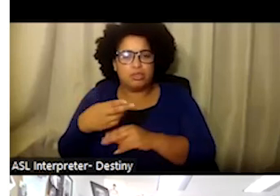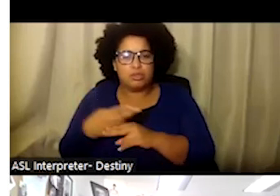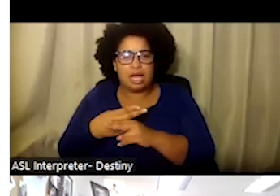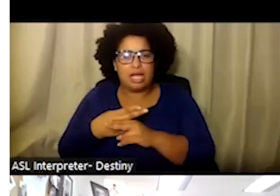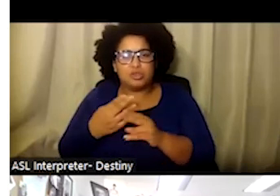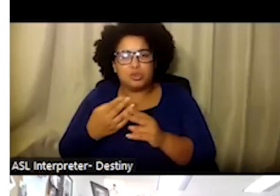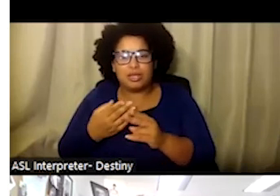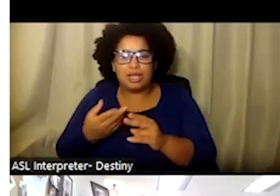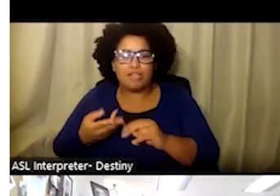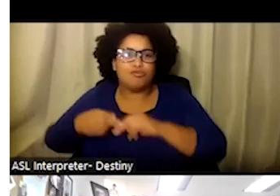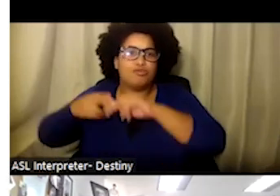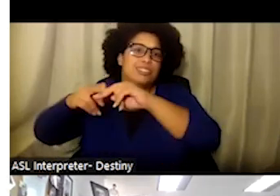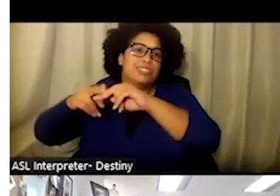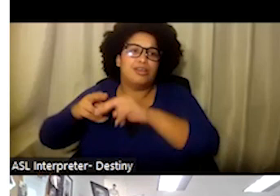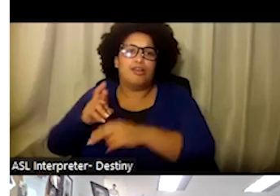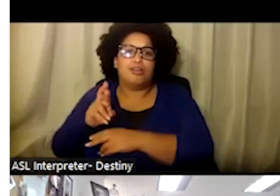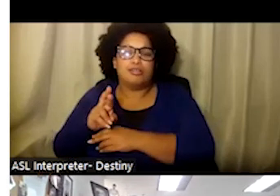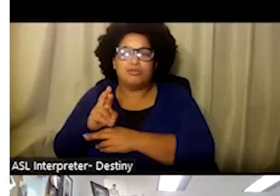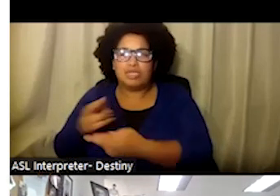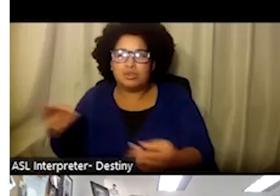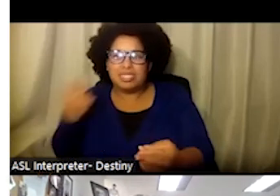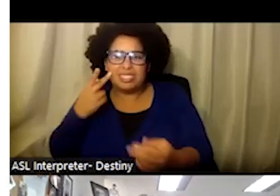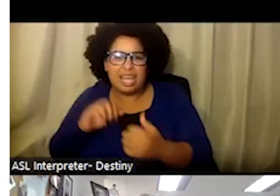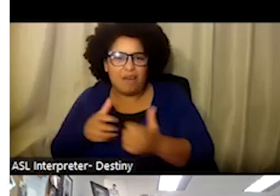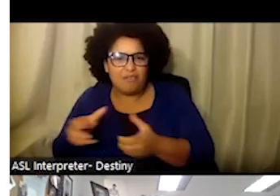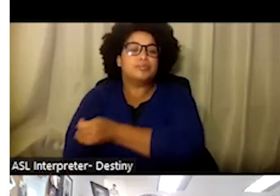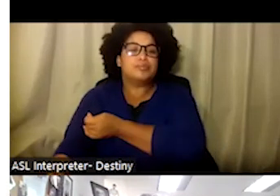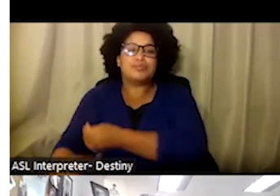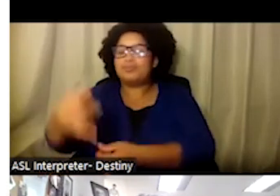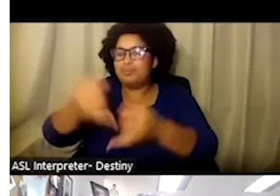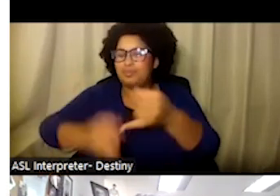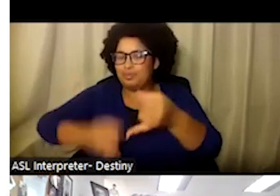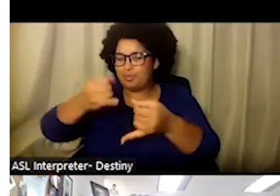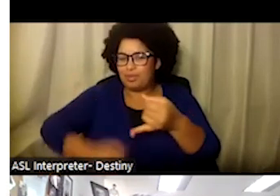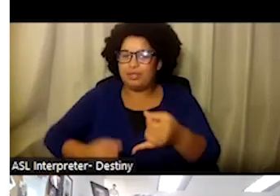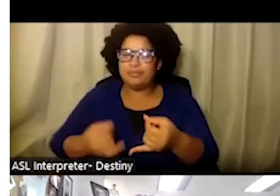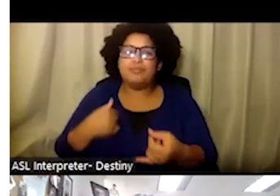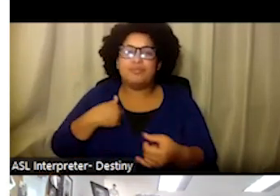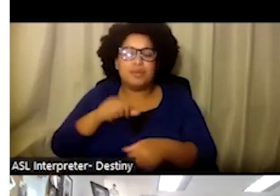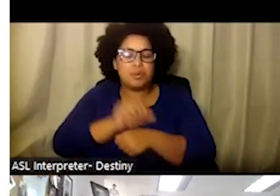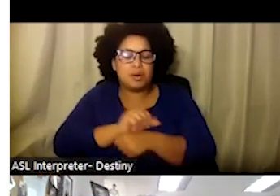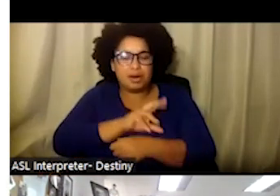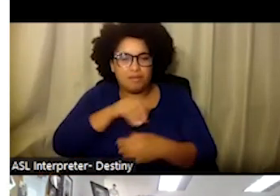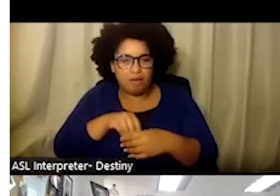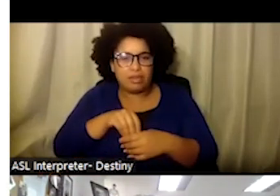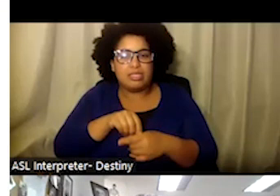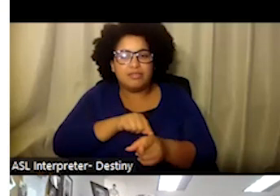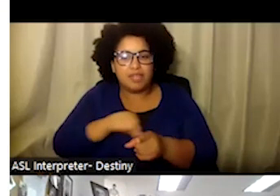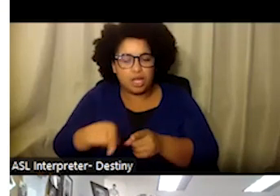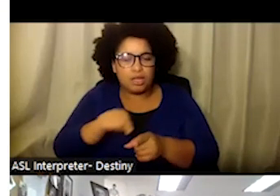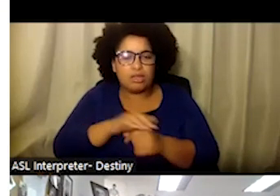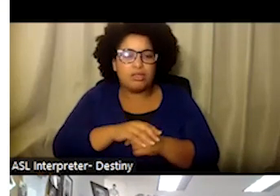resource and so that we can do that faster. So we're really excited about those. I have been working in this space of